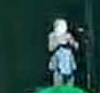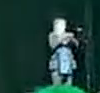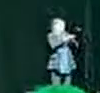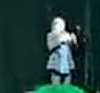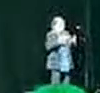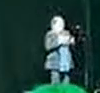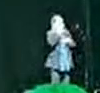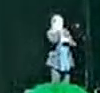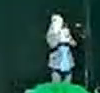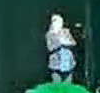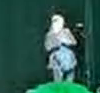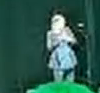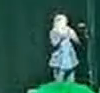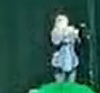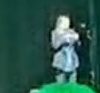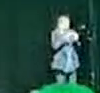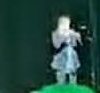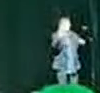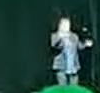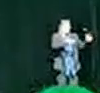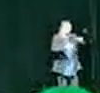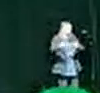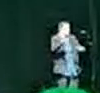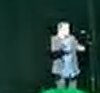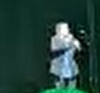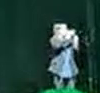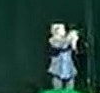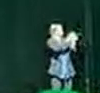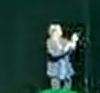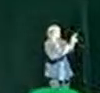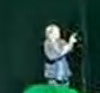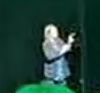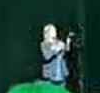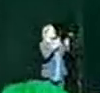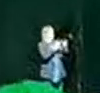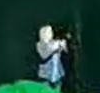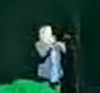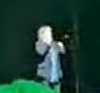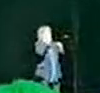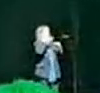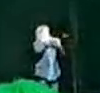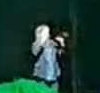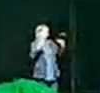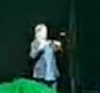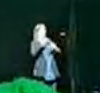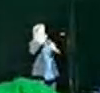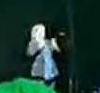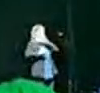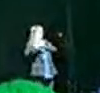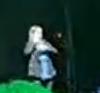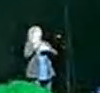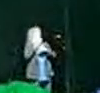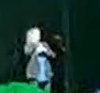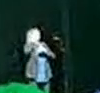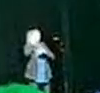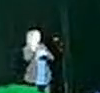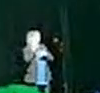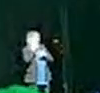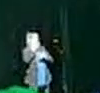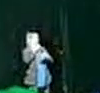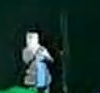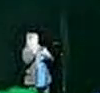has contributed to the curriculum for A-level English Literature and the MA in Black British Literature at Goldsmiths